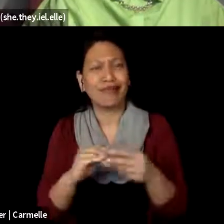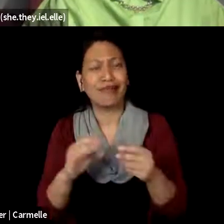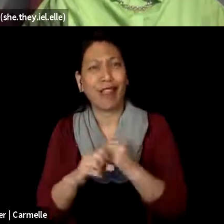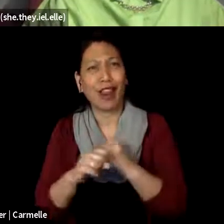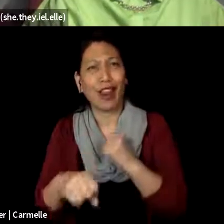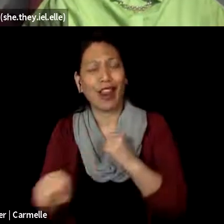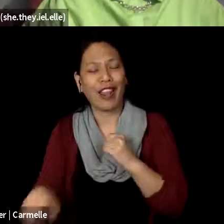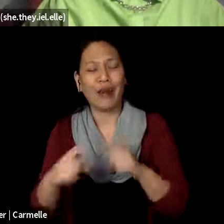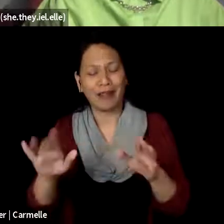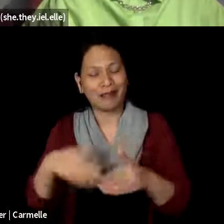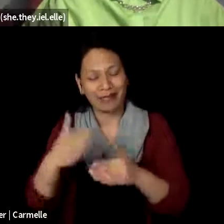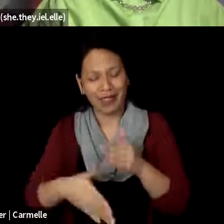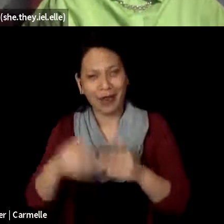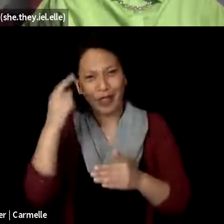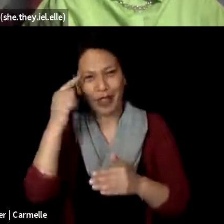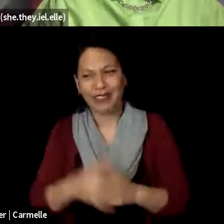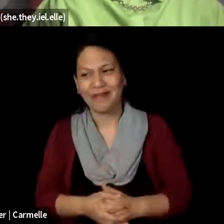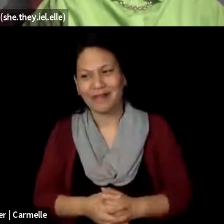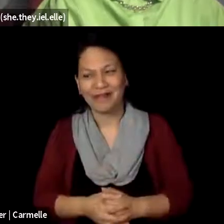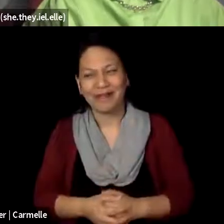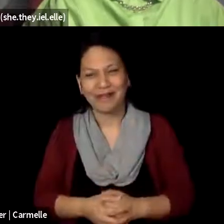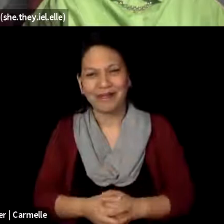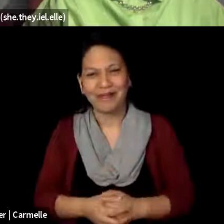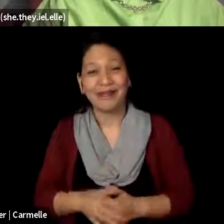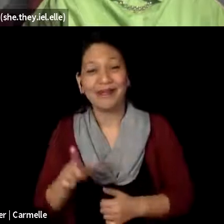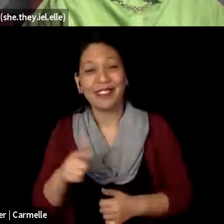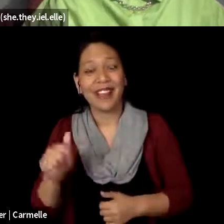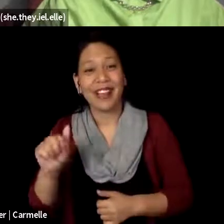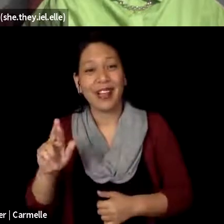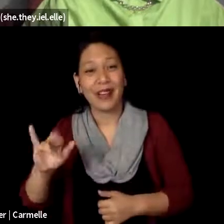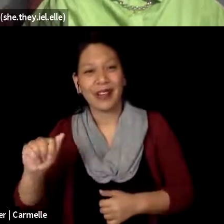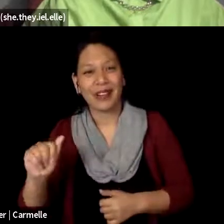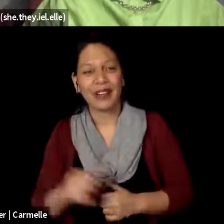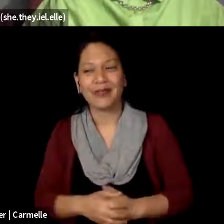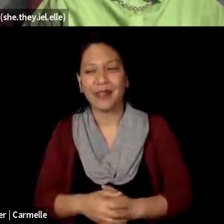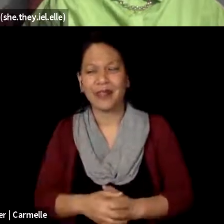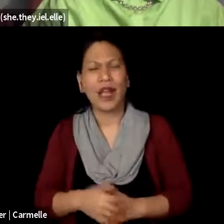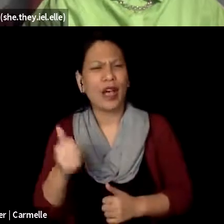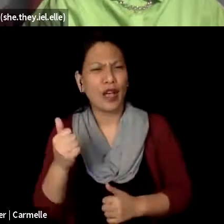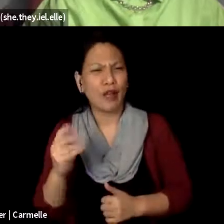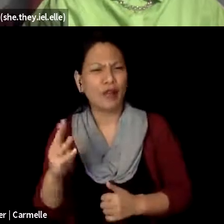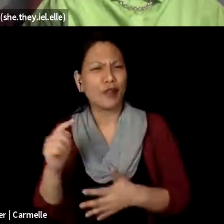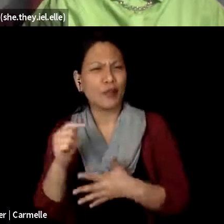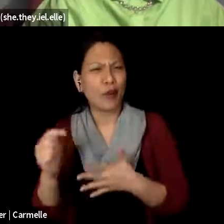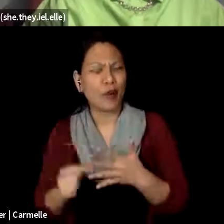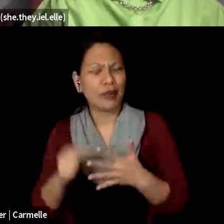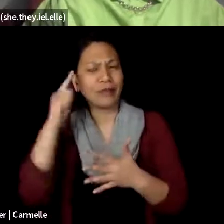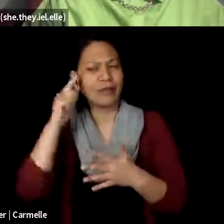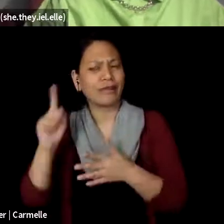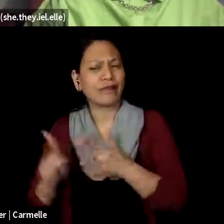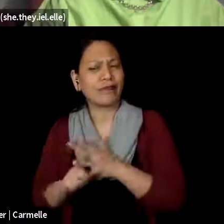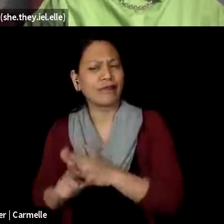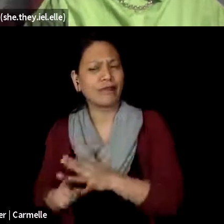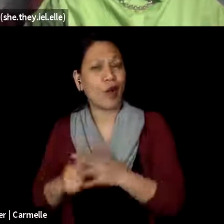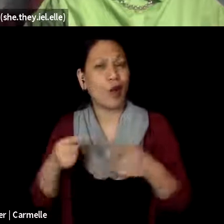thought. This is Aria. A few things came up in what you shared, Yolanda, so I'm just going to jump off from there. And